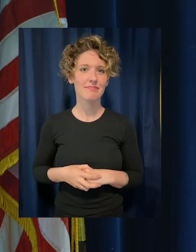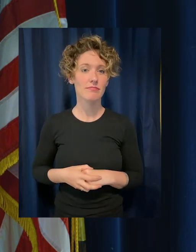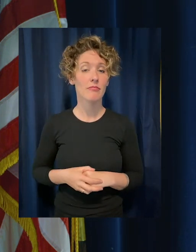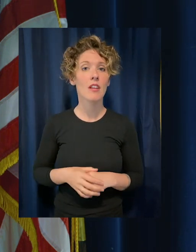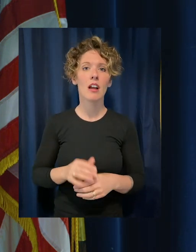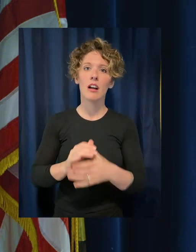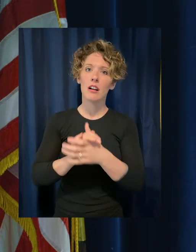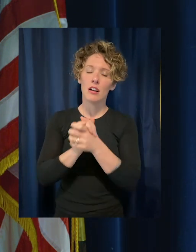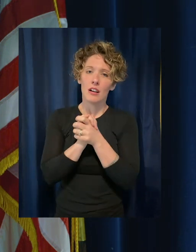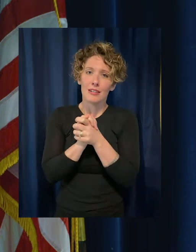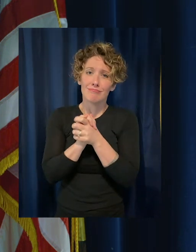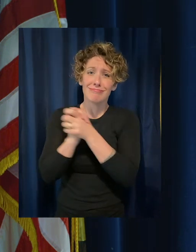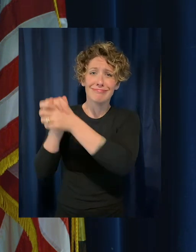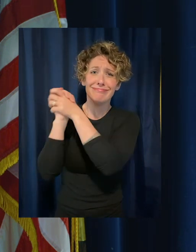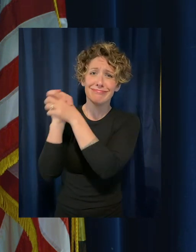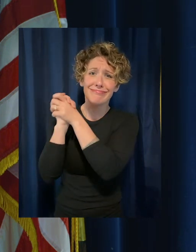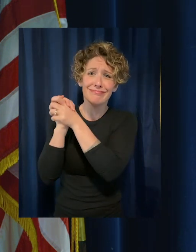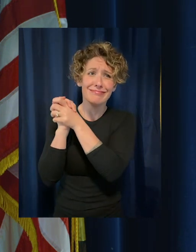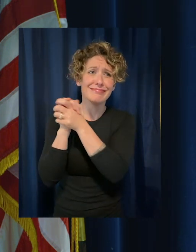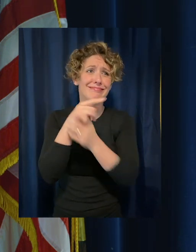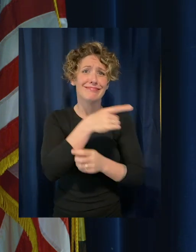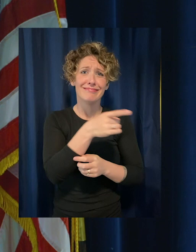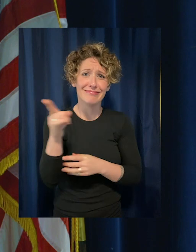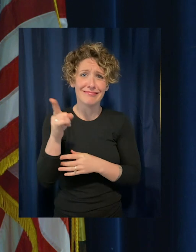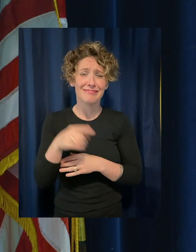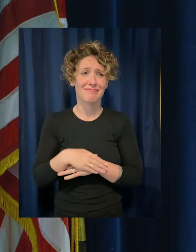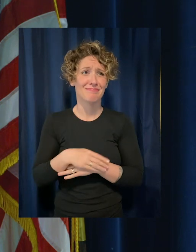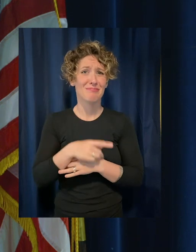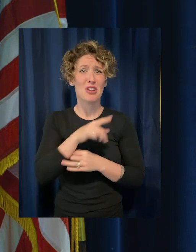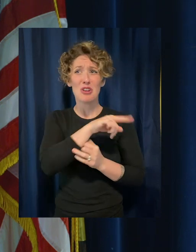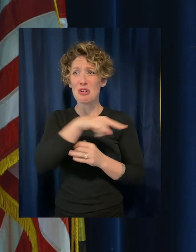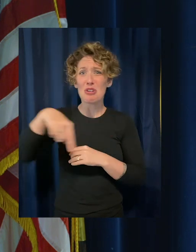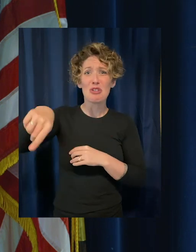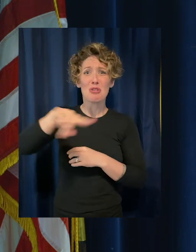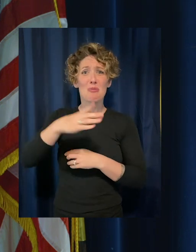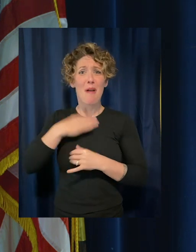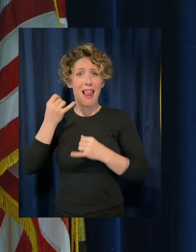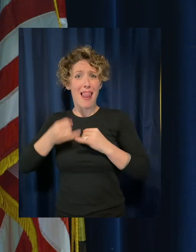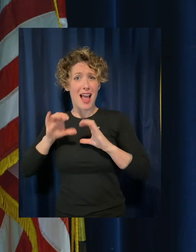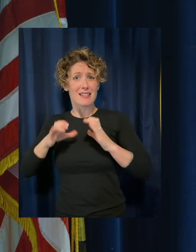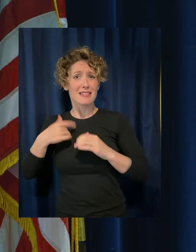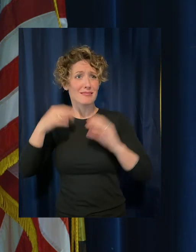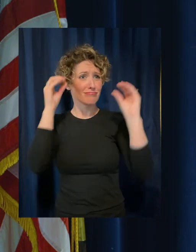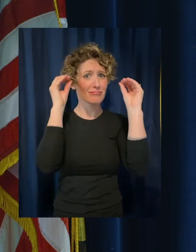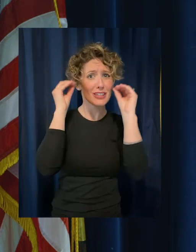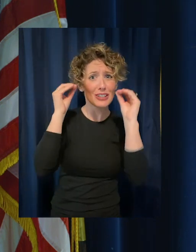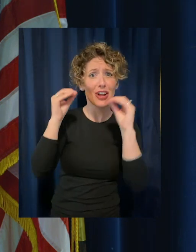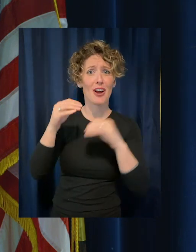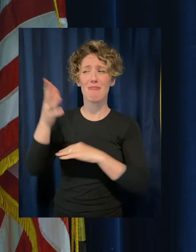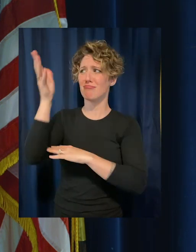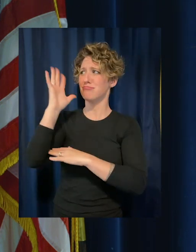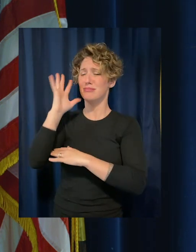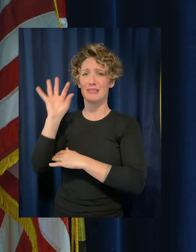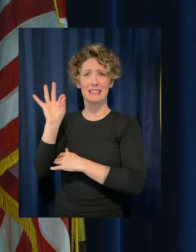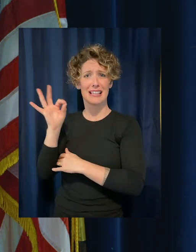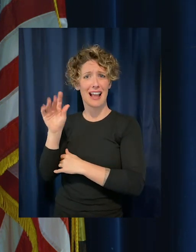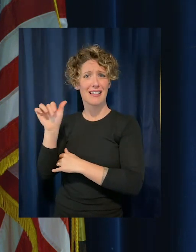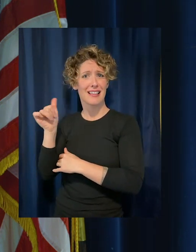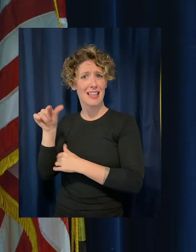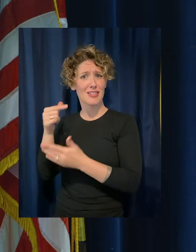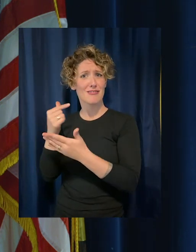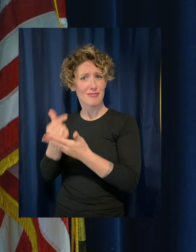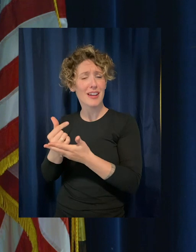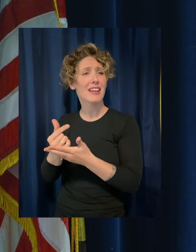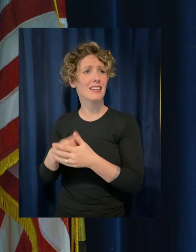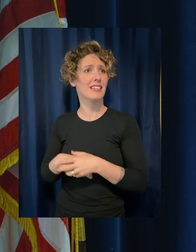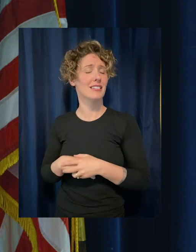here for 27 years. And you are the class I will remember best. I was your advisor